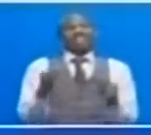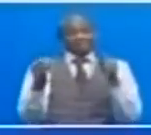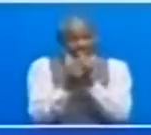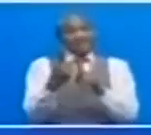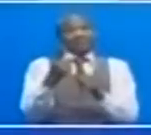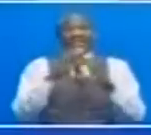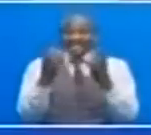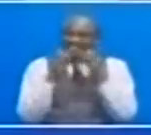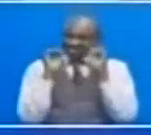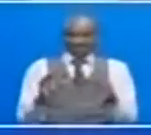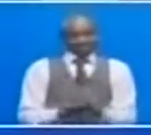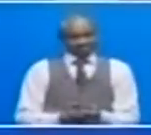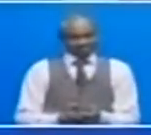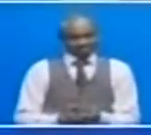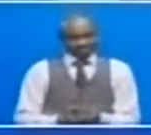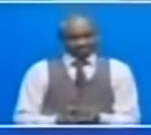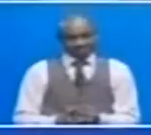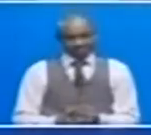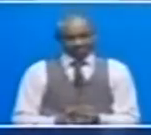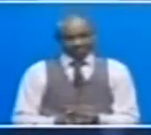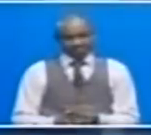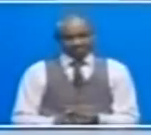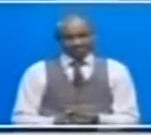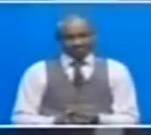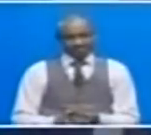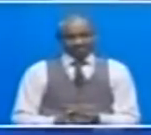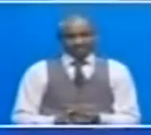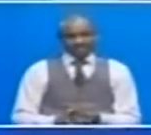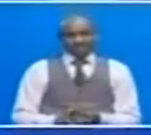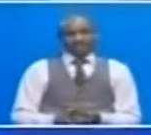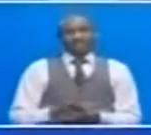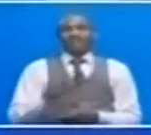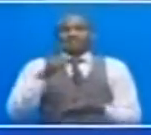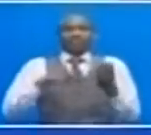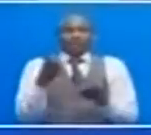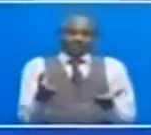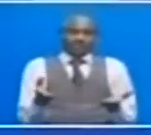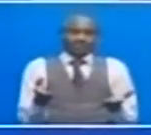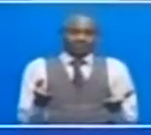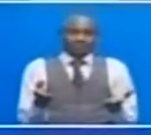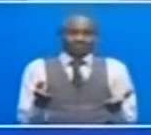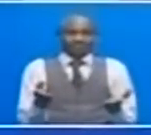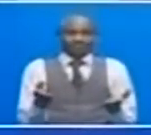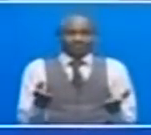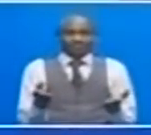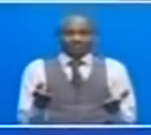September. Counseling during holidays. Yeah?